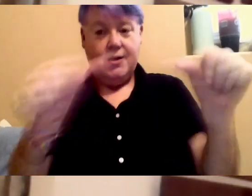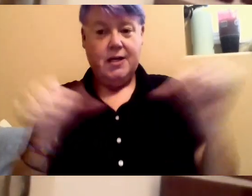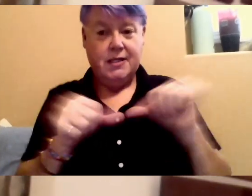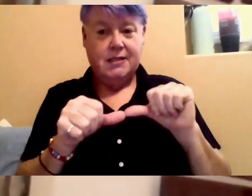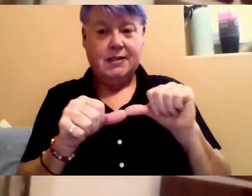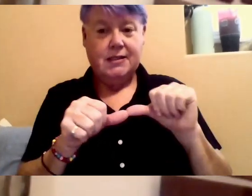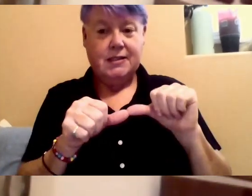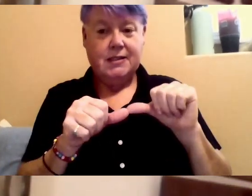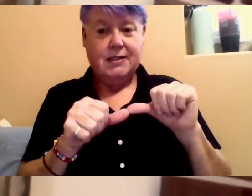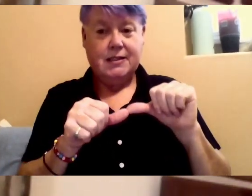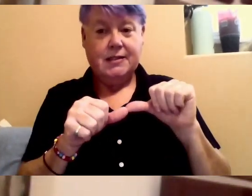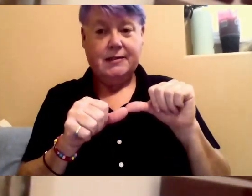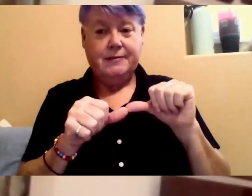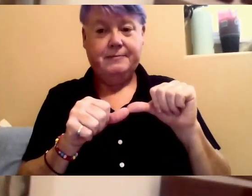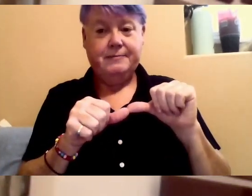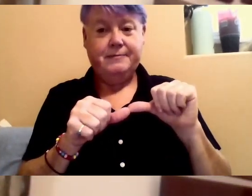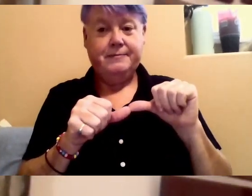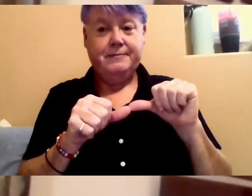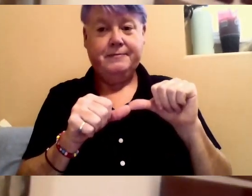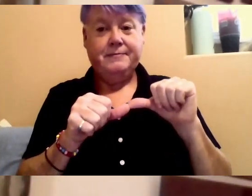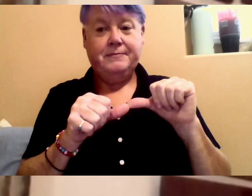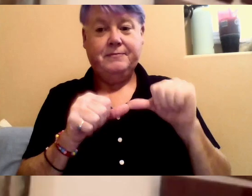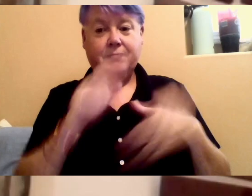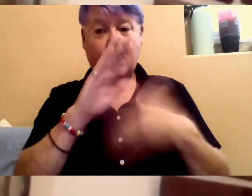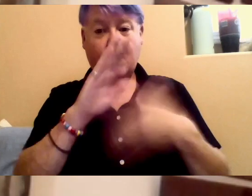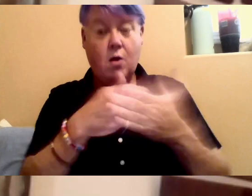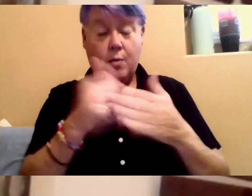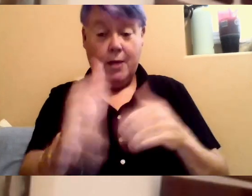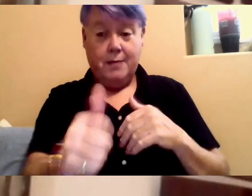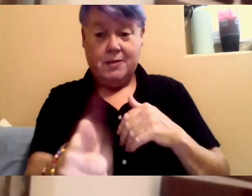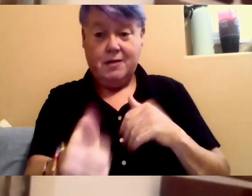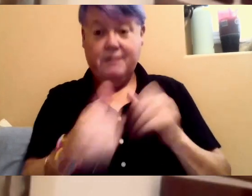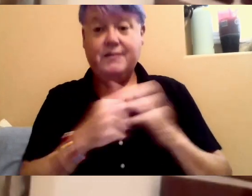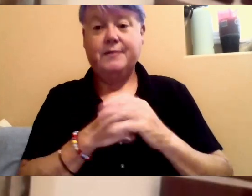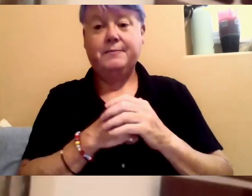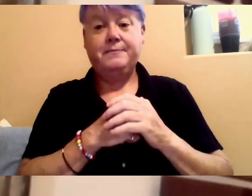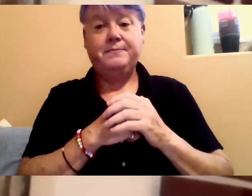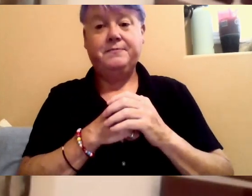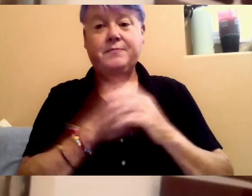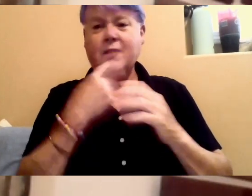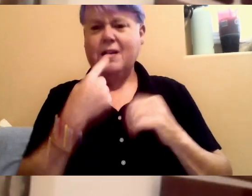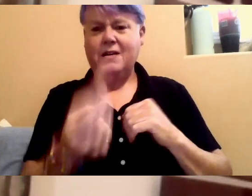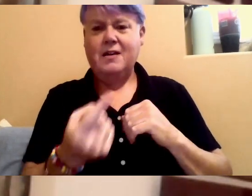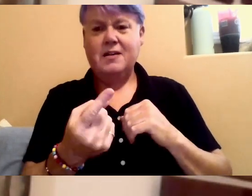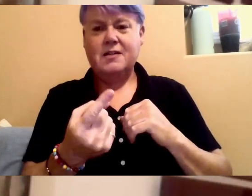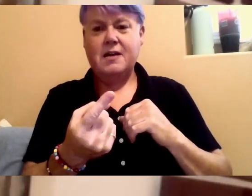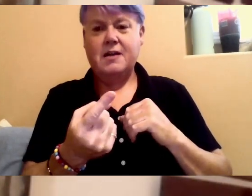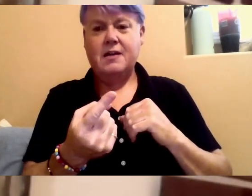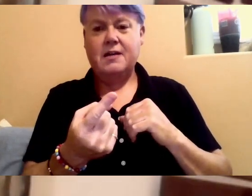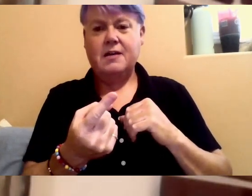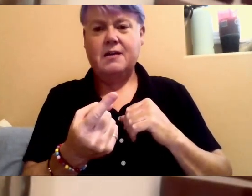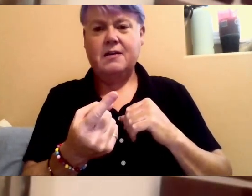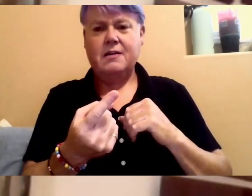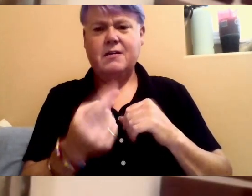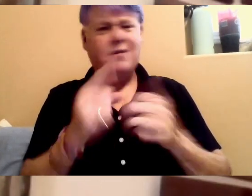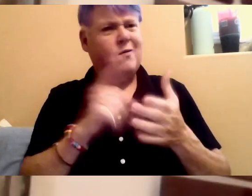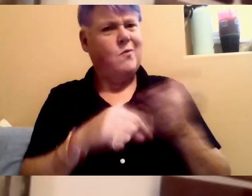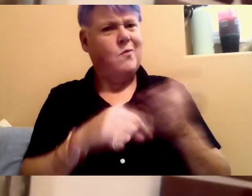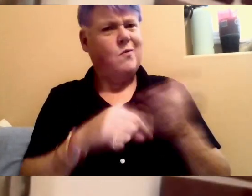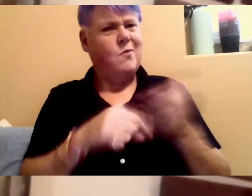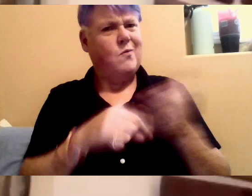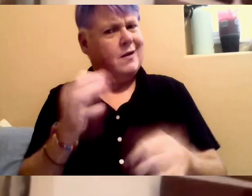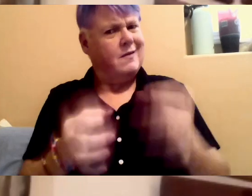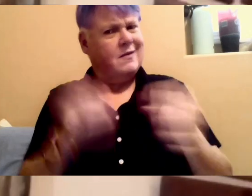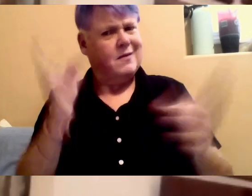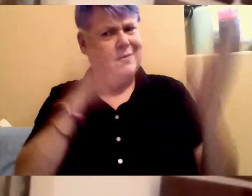lumber camps, all on his own. And I said, what happened if there was trouble? I was